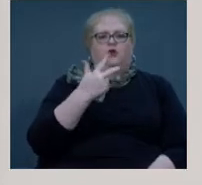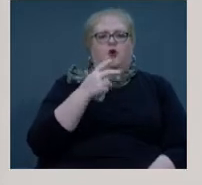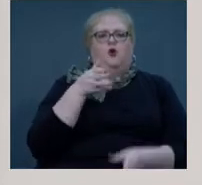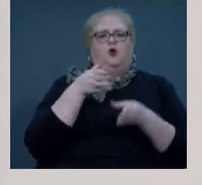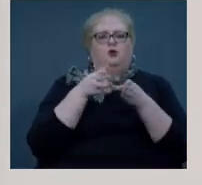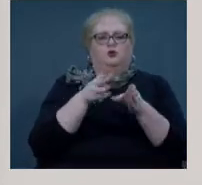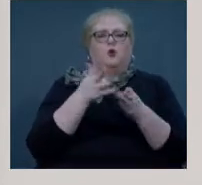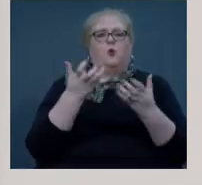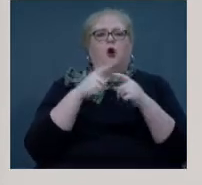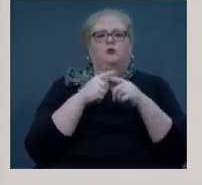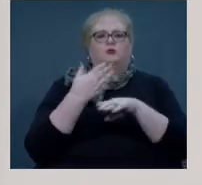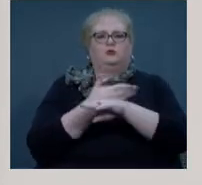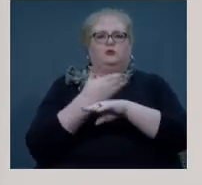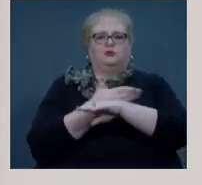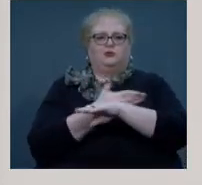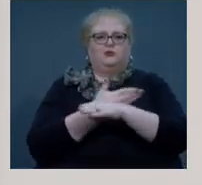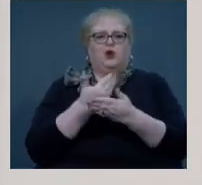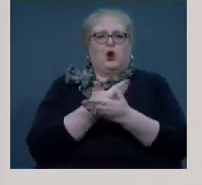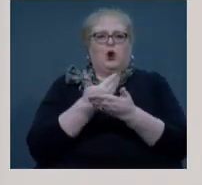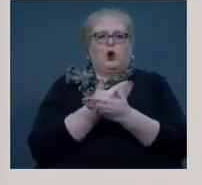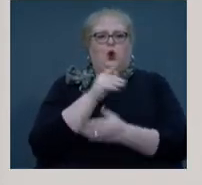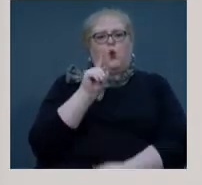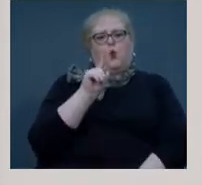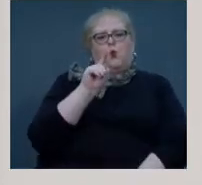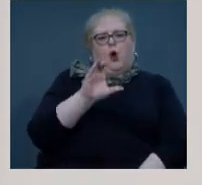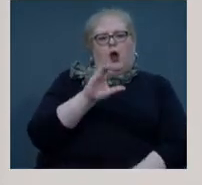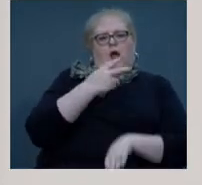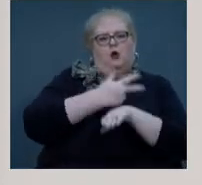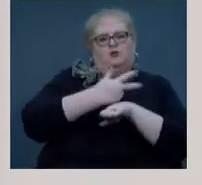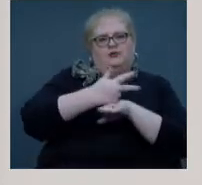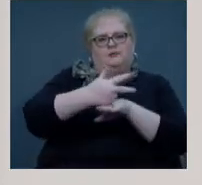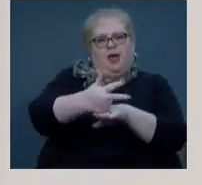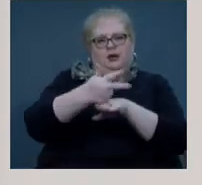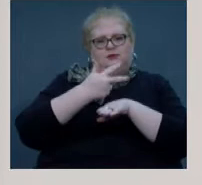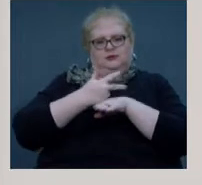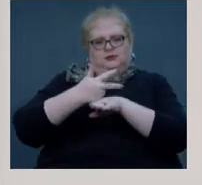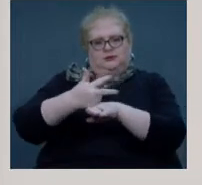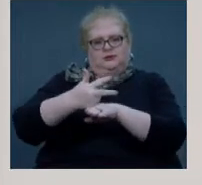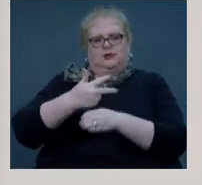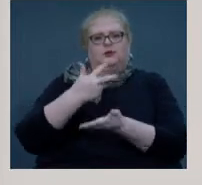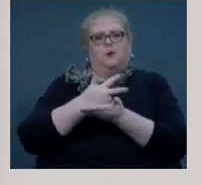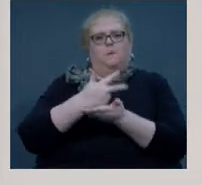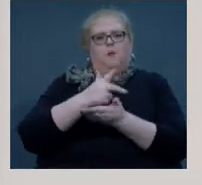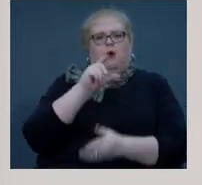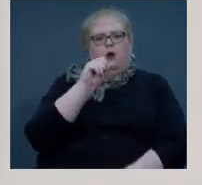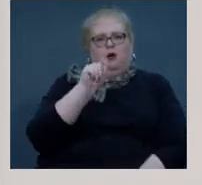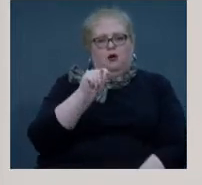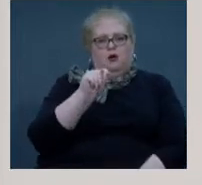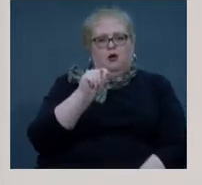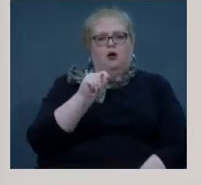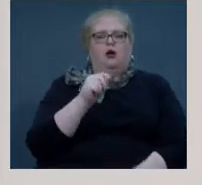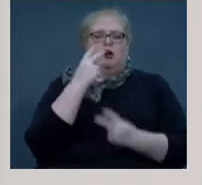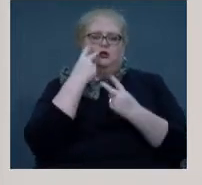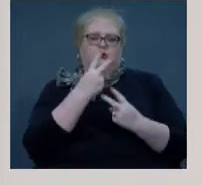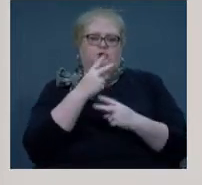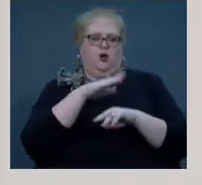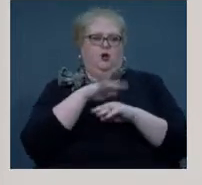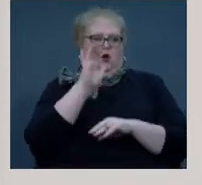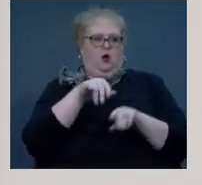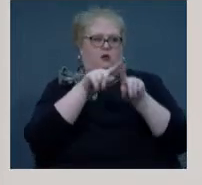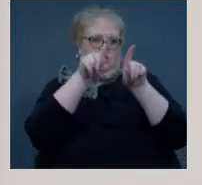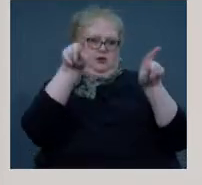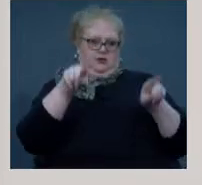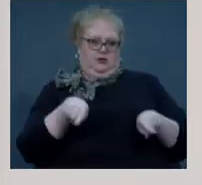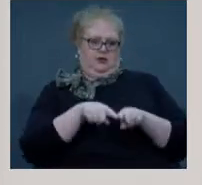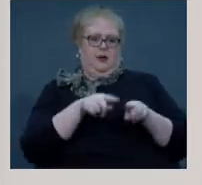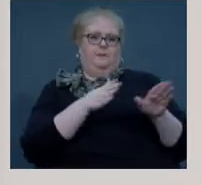to construct a new 100-space commercial parking lot, as noted on the site plan that's on your computer